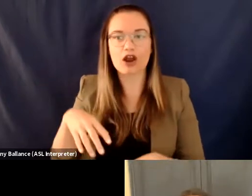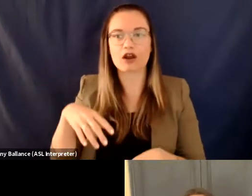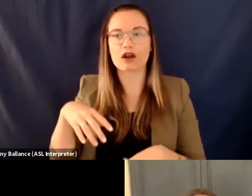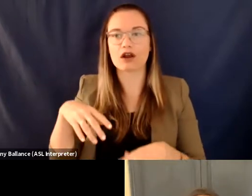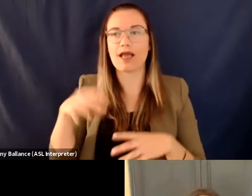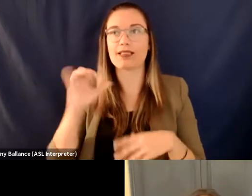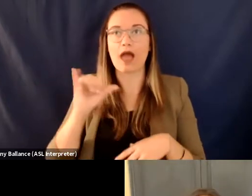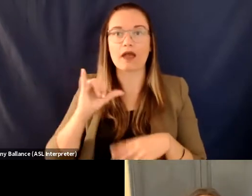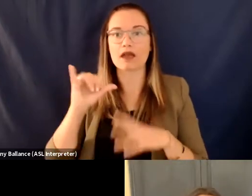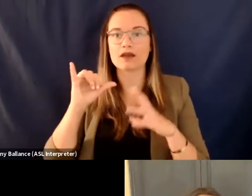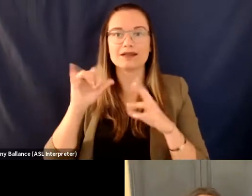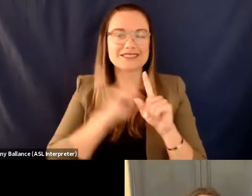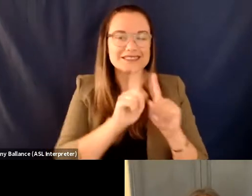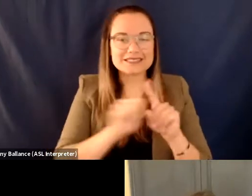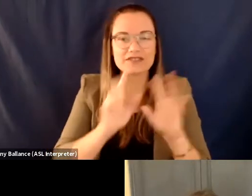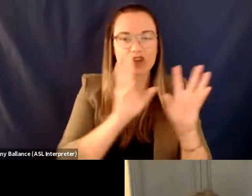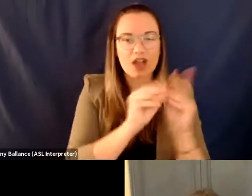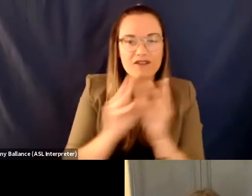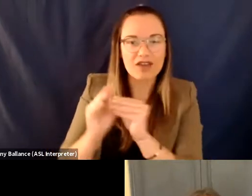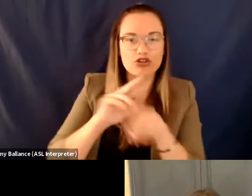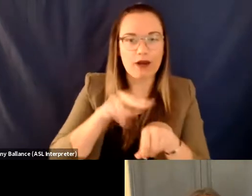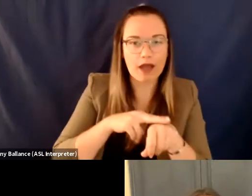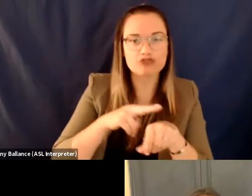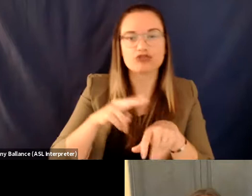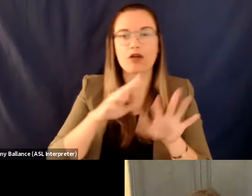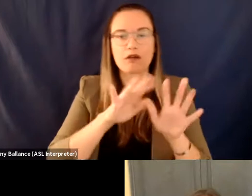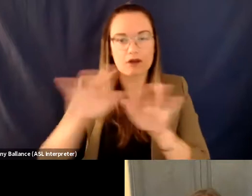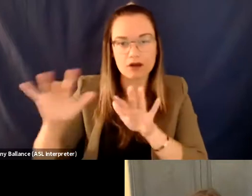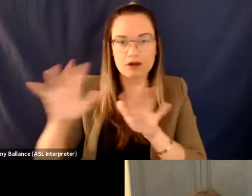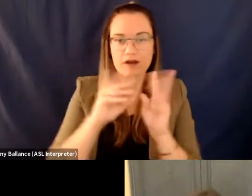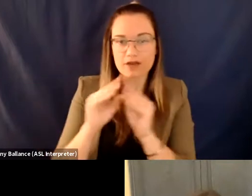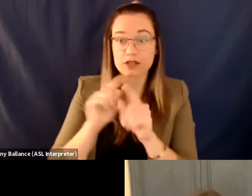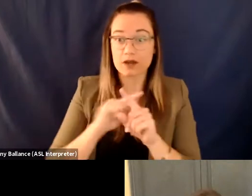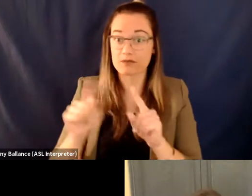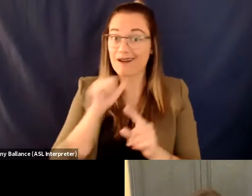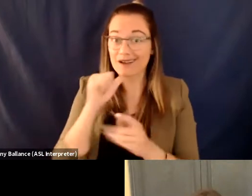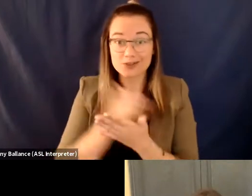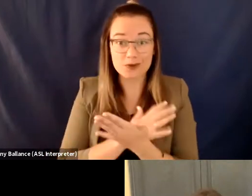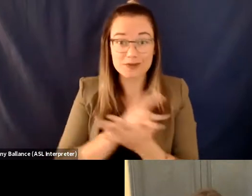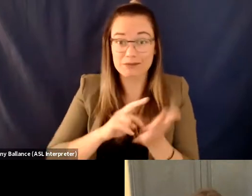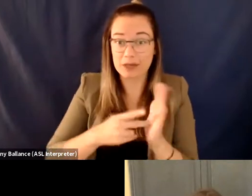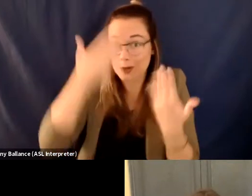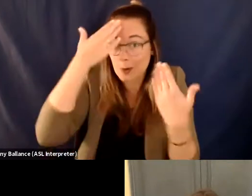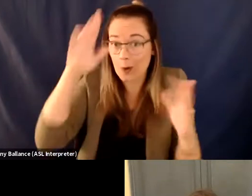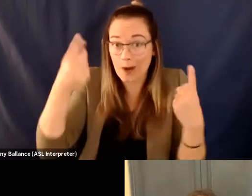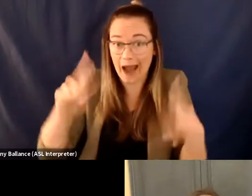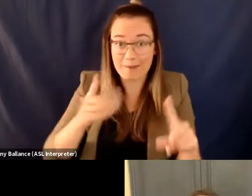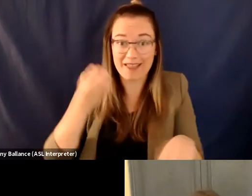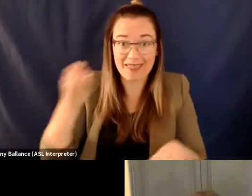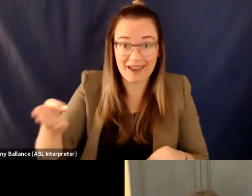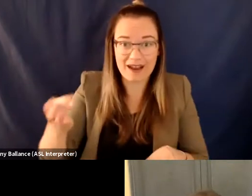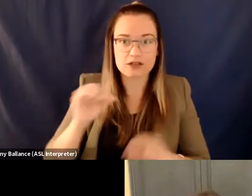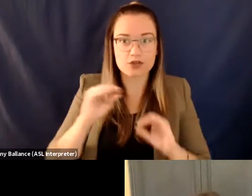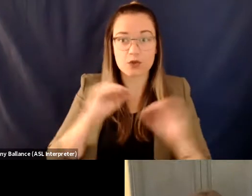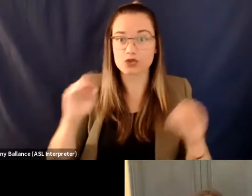Convention, the Federalist Convention. But unlike scripted, we did not know what was gonna happen in those spaces. And so there was no